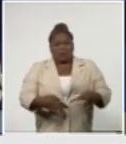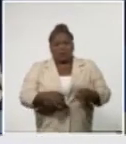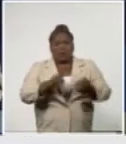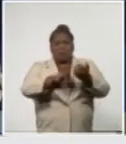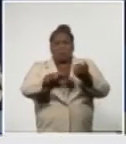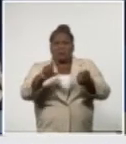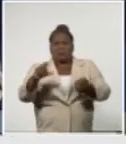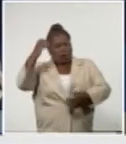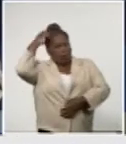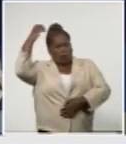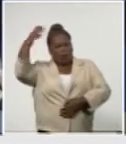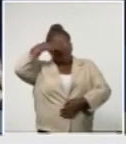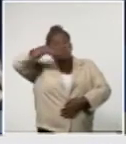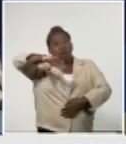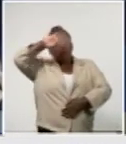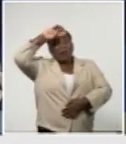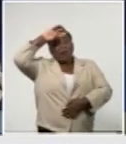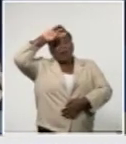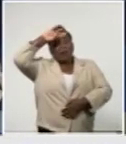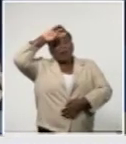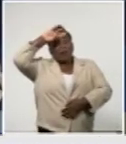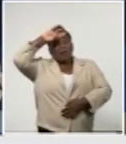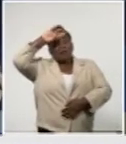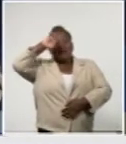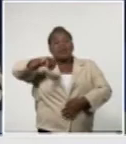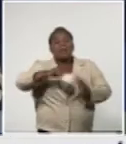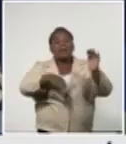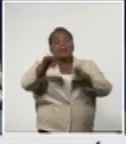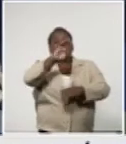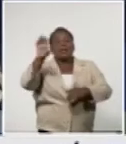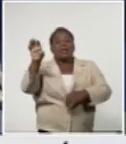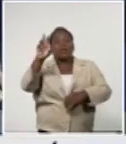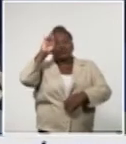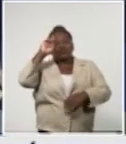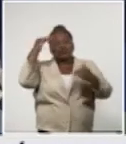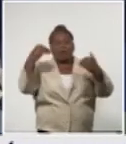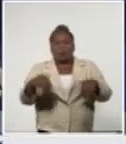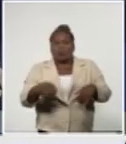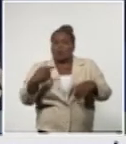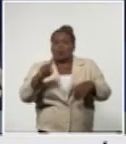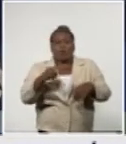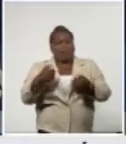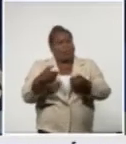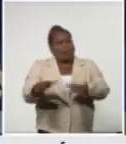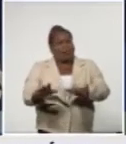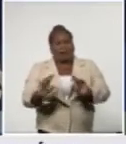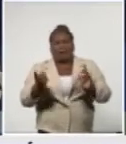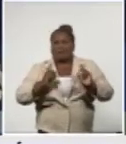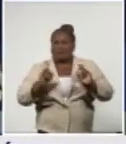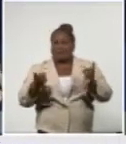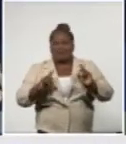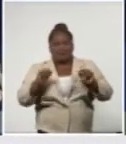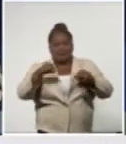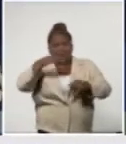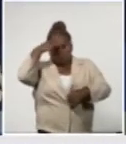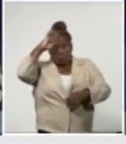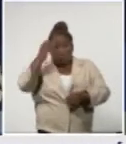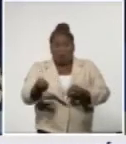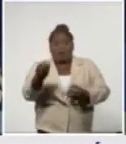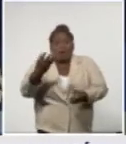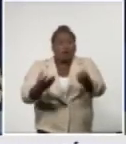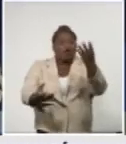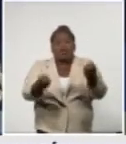Health are not going to allow this to happen in our country while we enter the